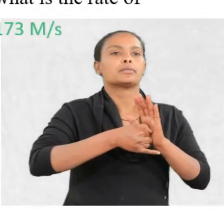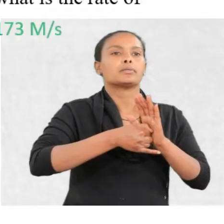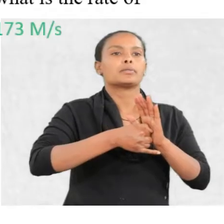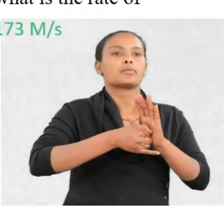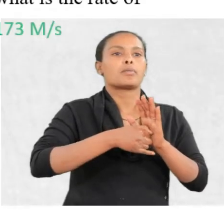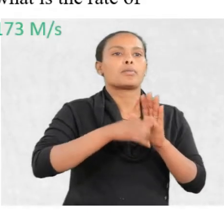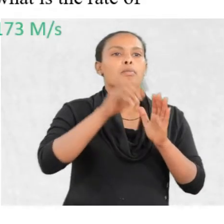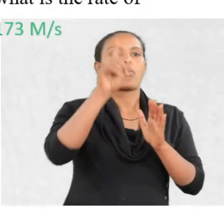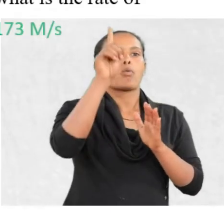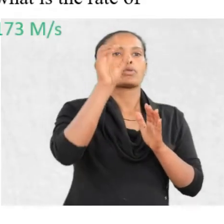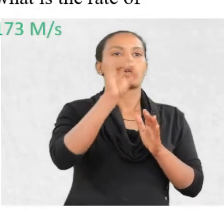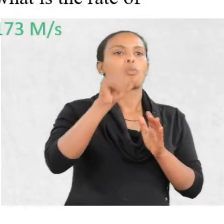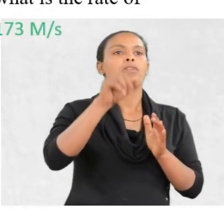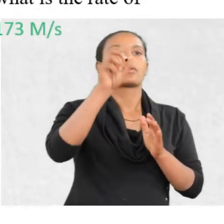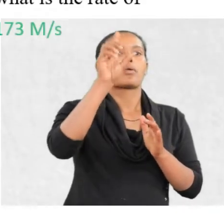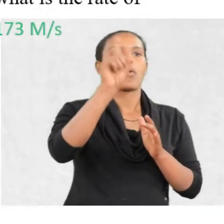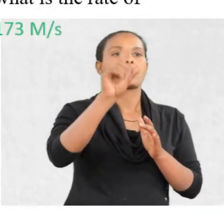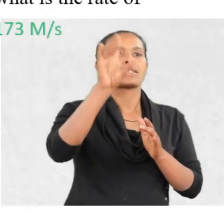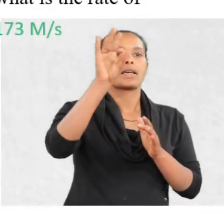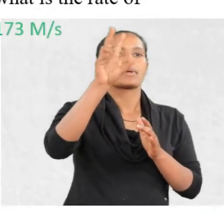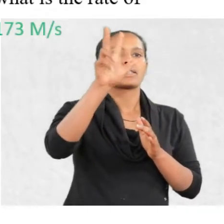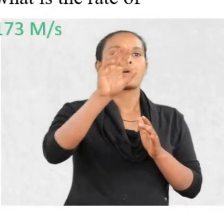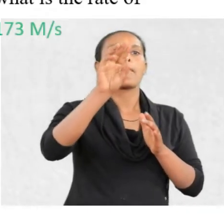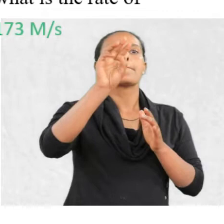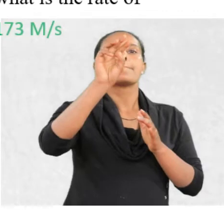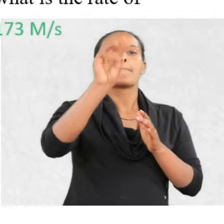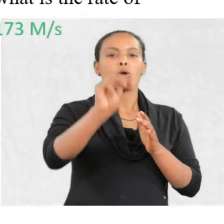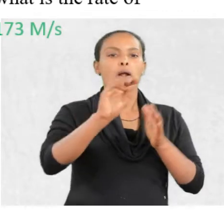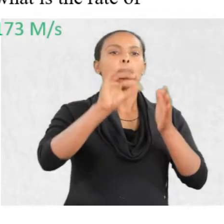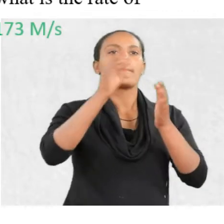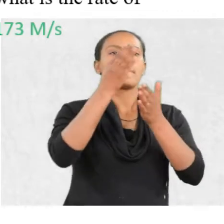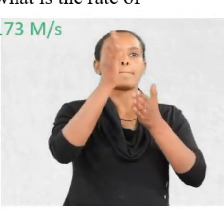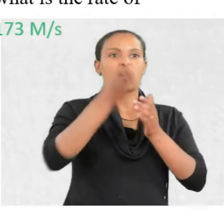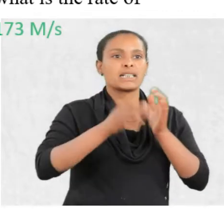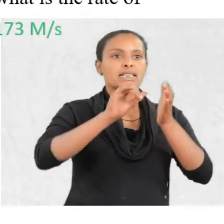0.173 molar per second. This is rate of